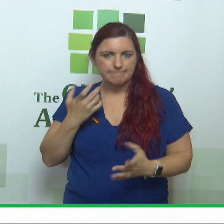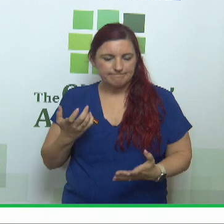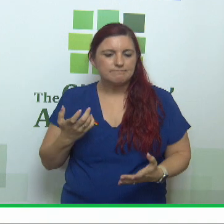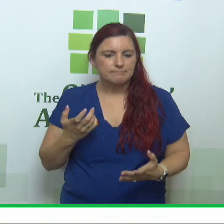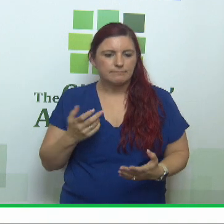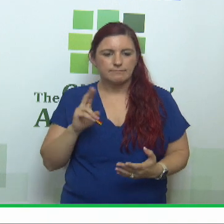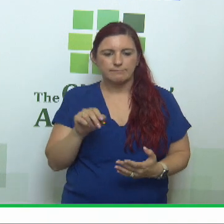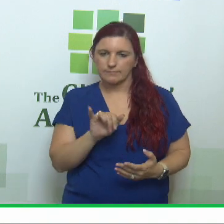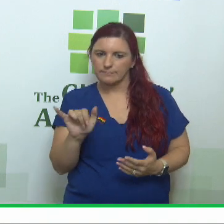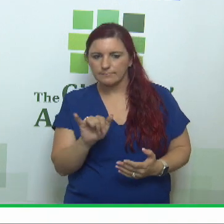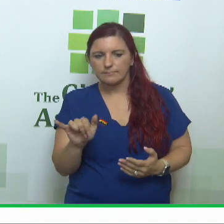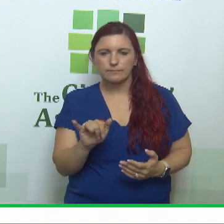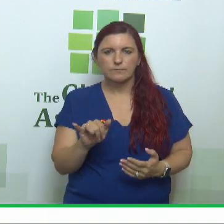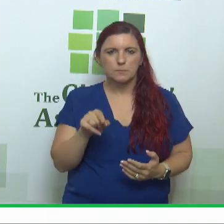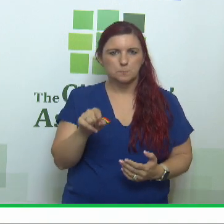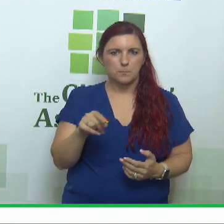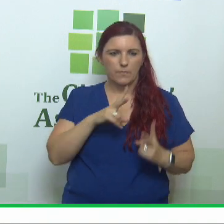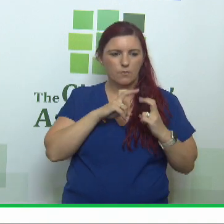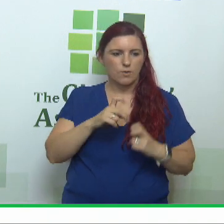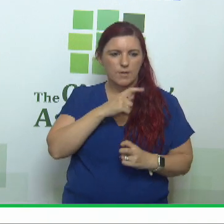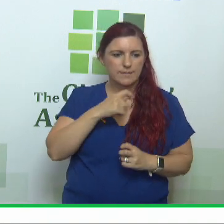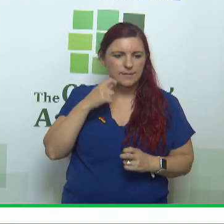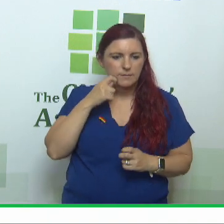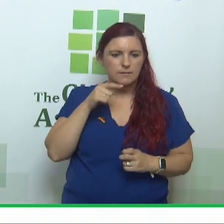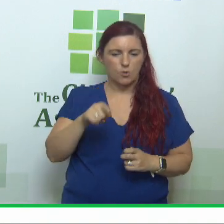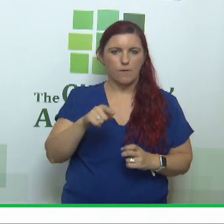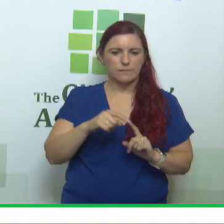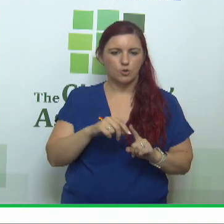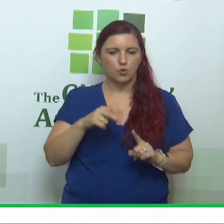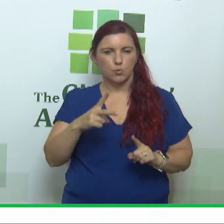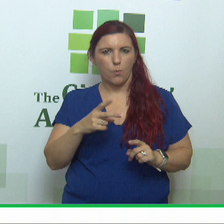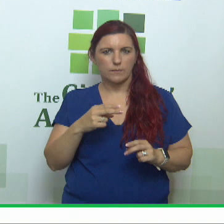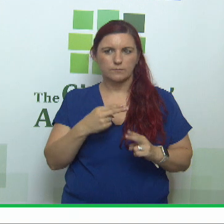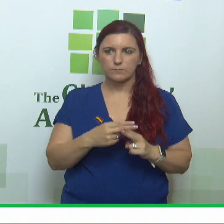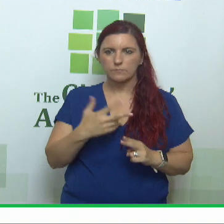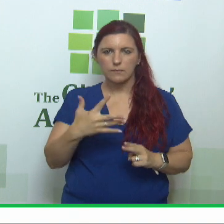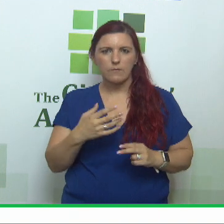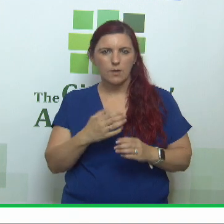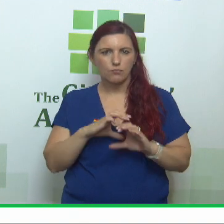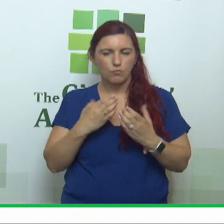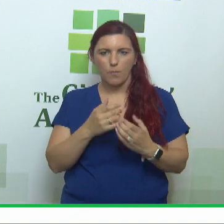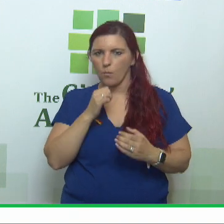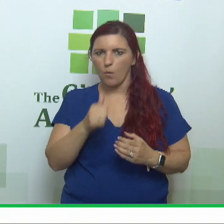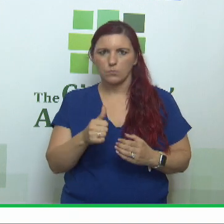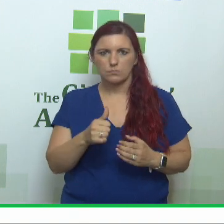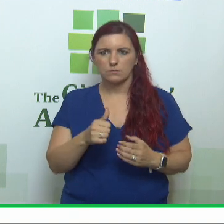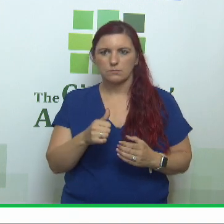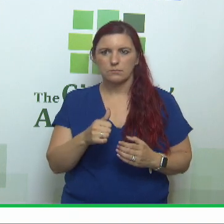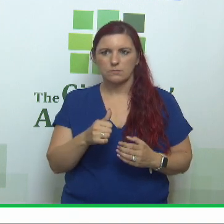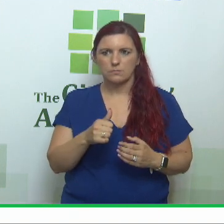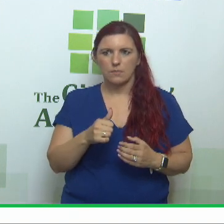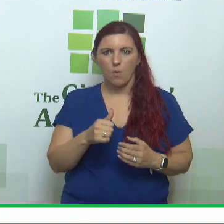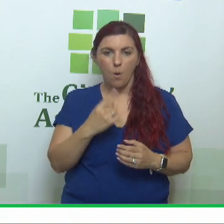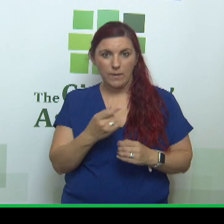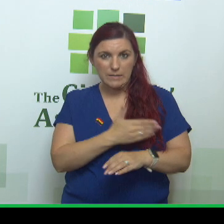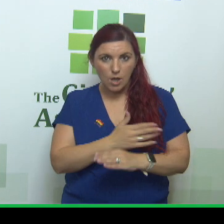group that client was in, they highlighted that 2 of 5 in that group had not used crack cocaine until they entered